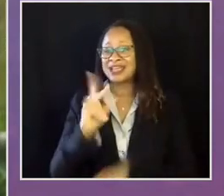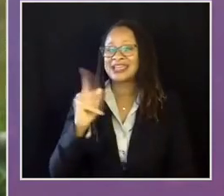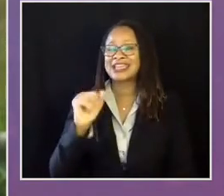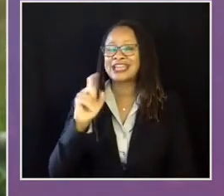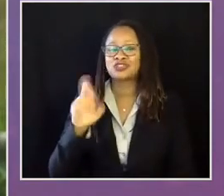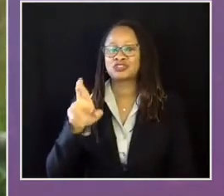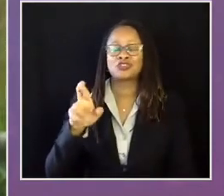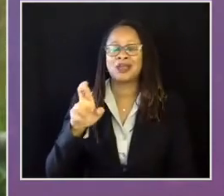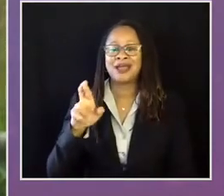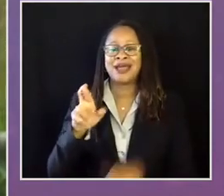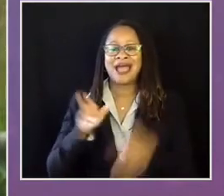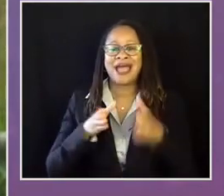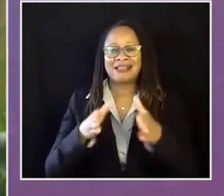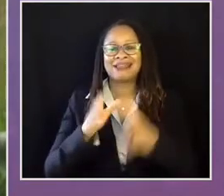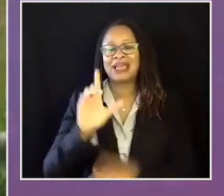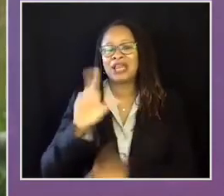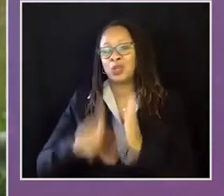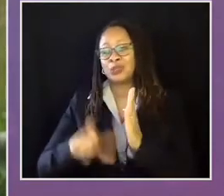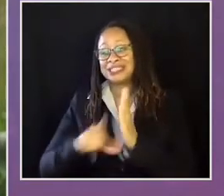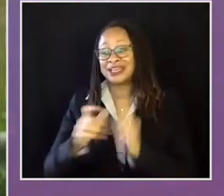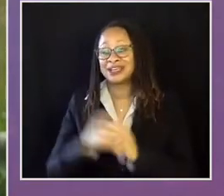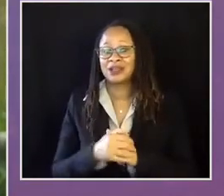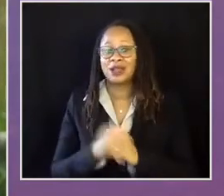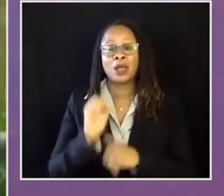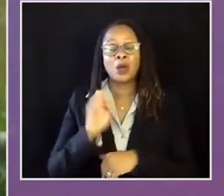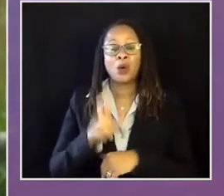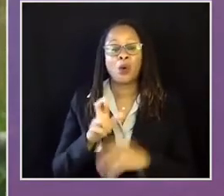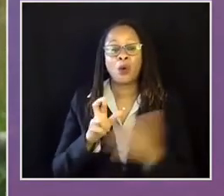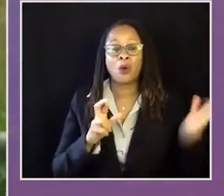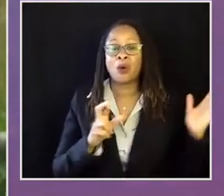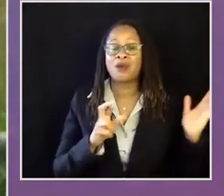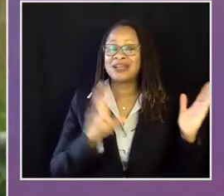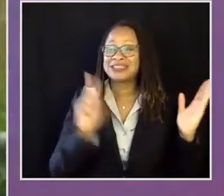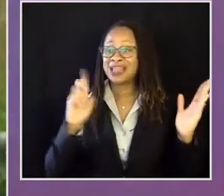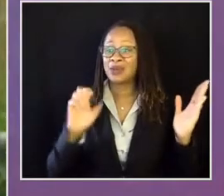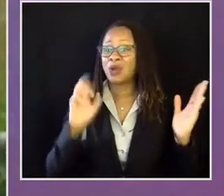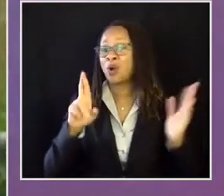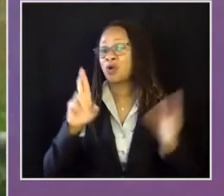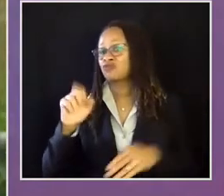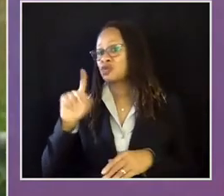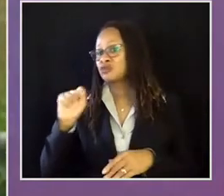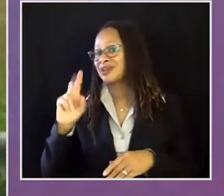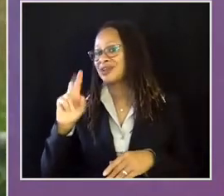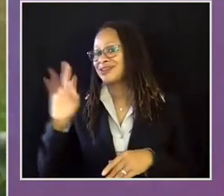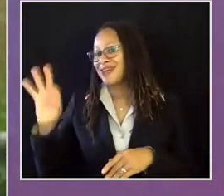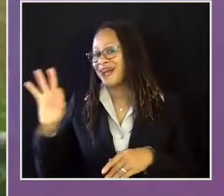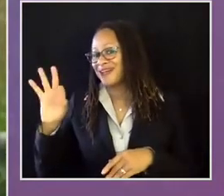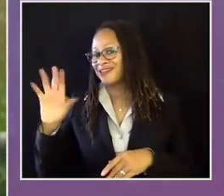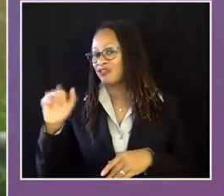Louisiana, or right here in Delaware along the Route 9 corridor, right here in Delaware.